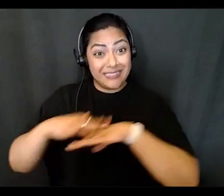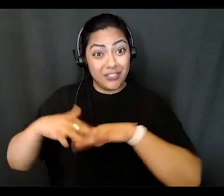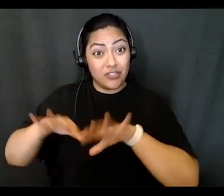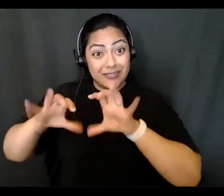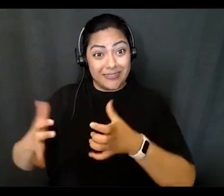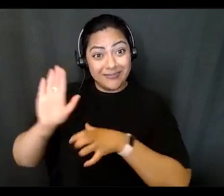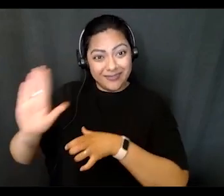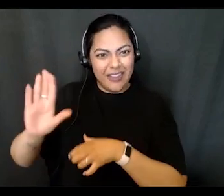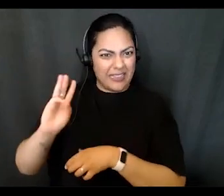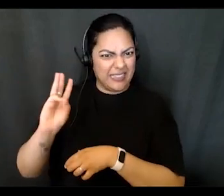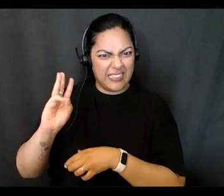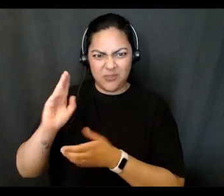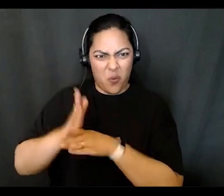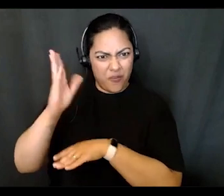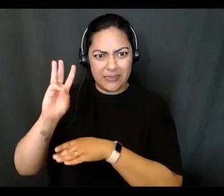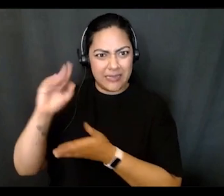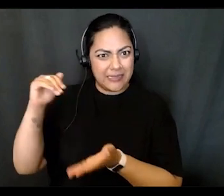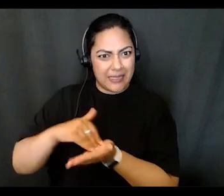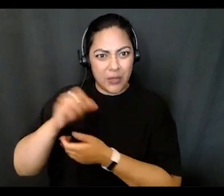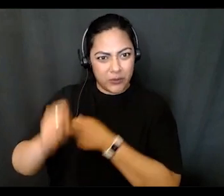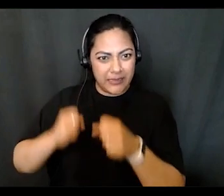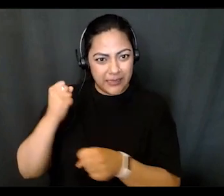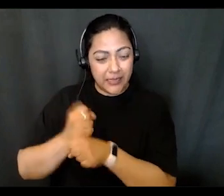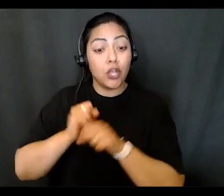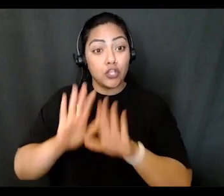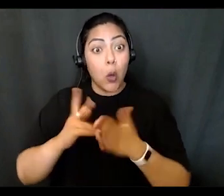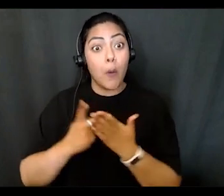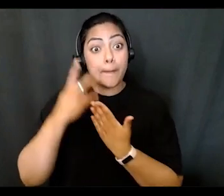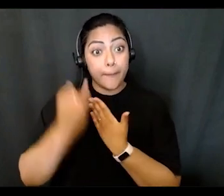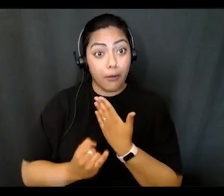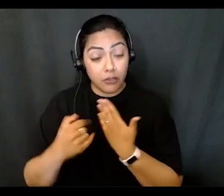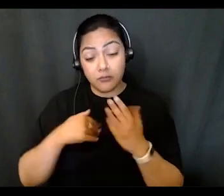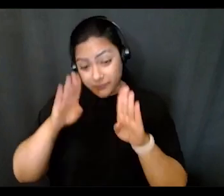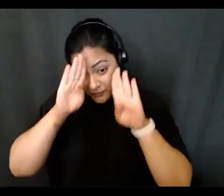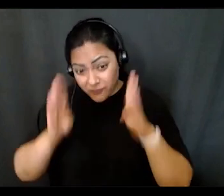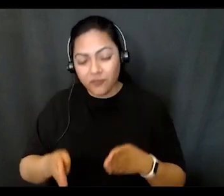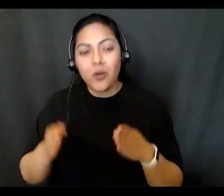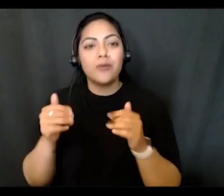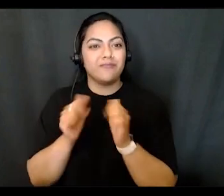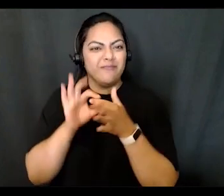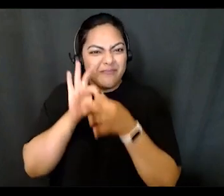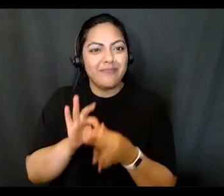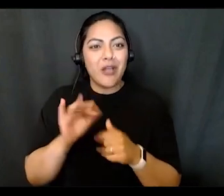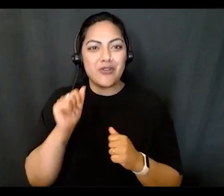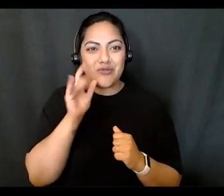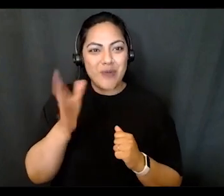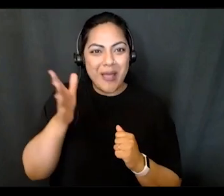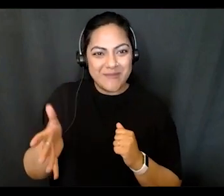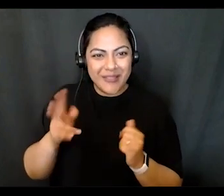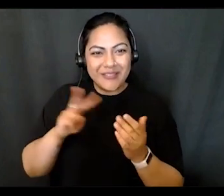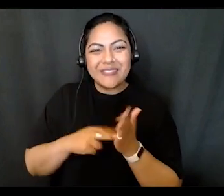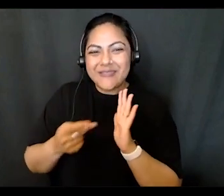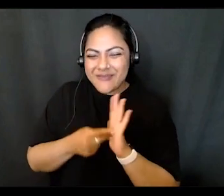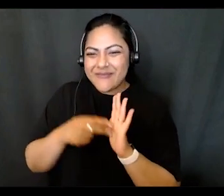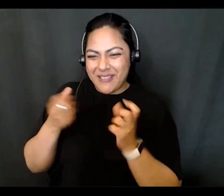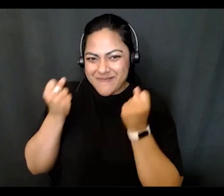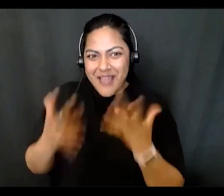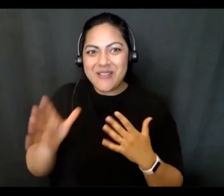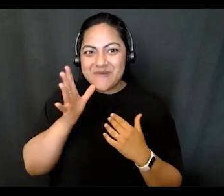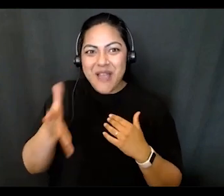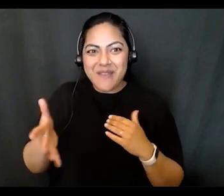I'm working on is a project with grandmothers, so I've been surrounded for the last 3 days, which has been so beautiful,